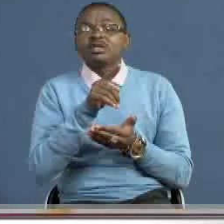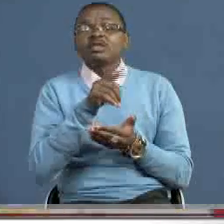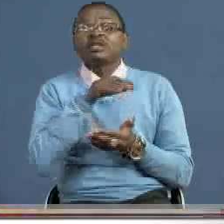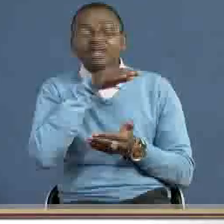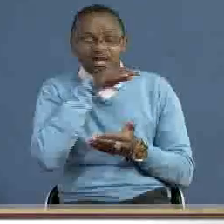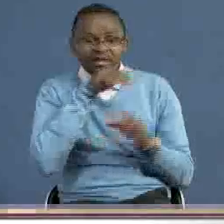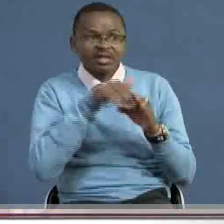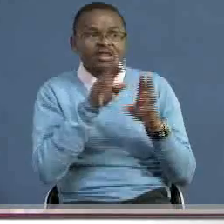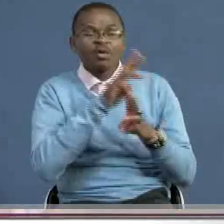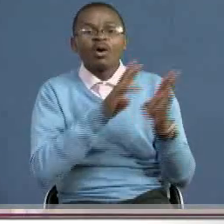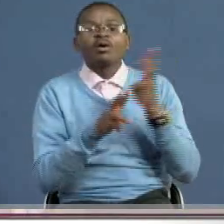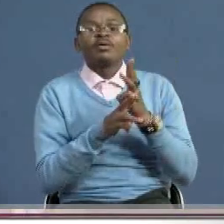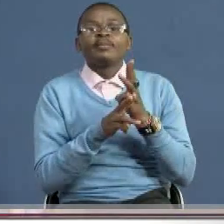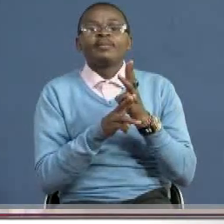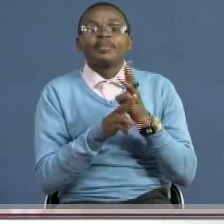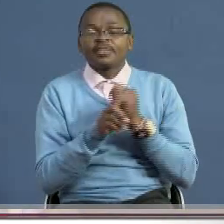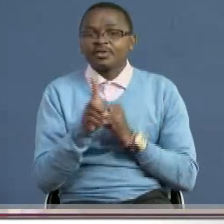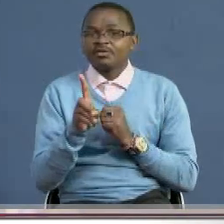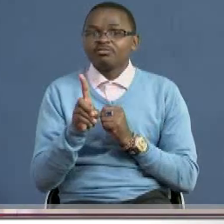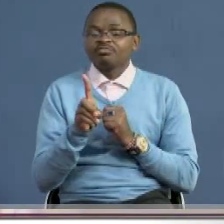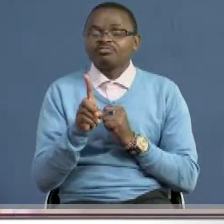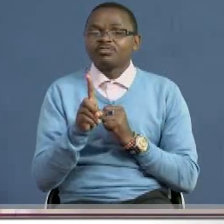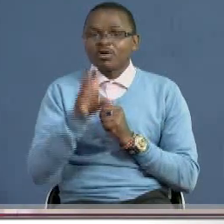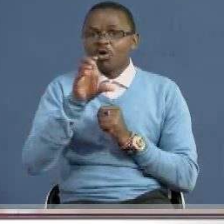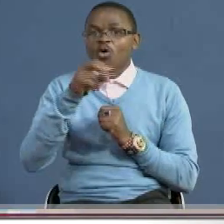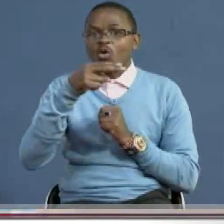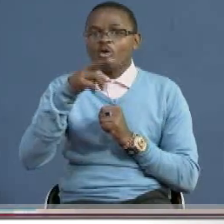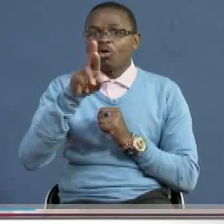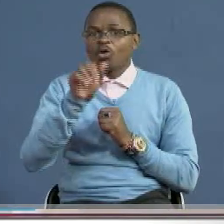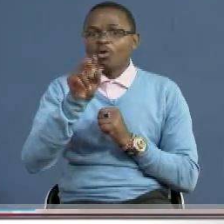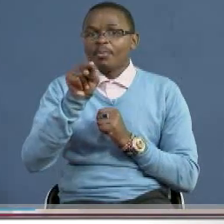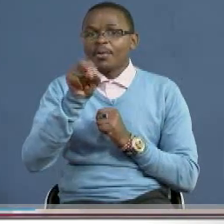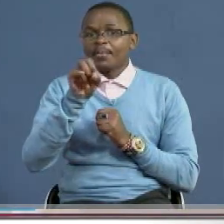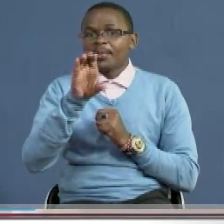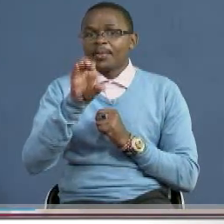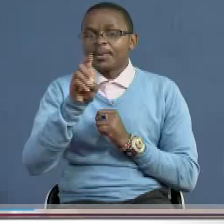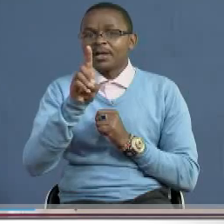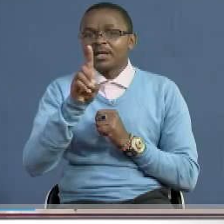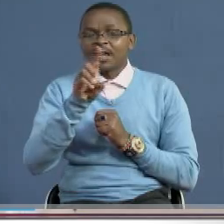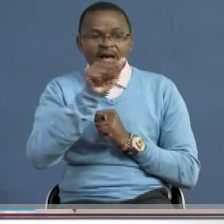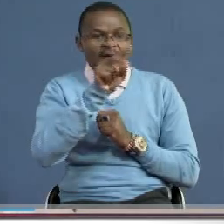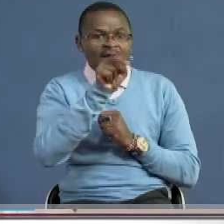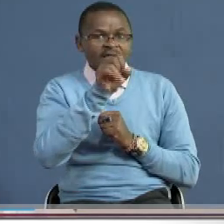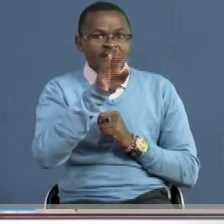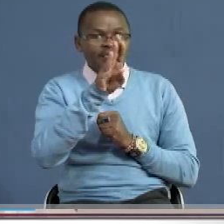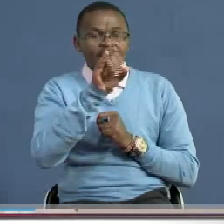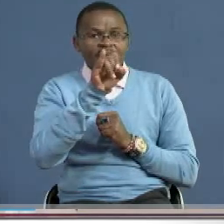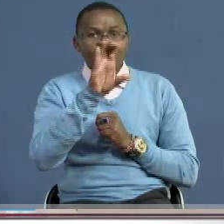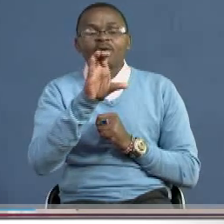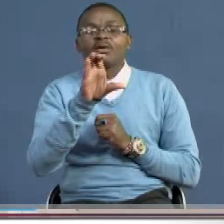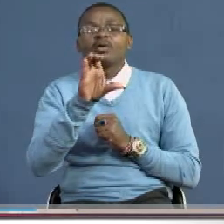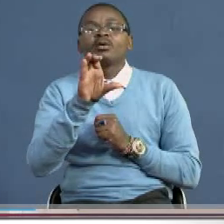deaths in the world? Chlorhexidine is a broad-spectrum antibiotic